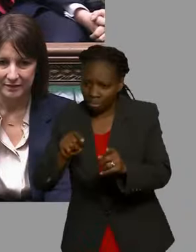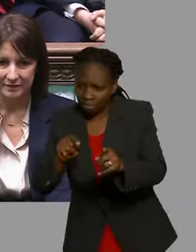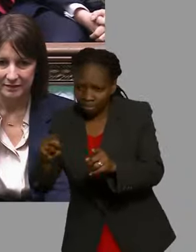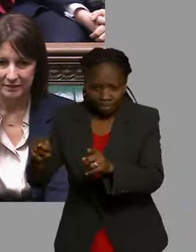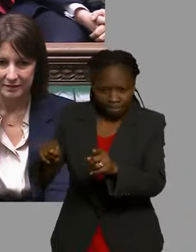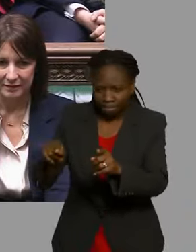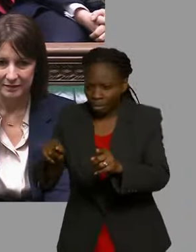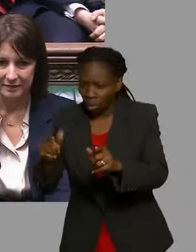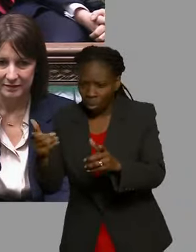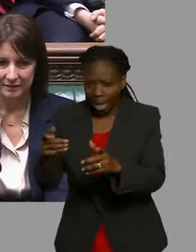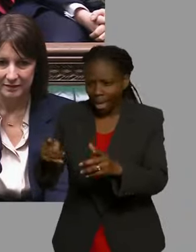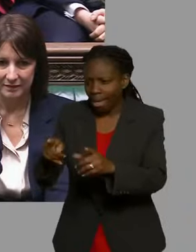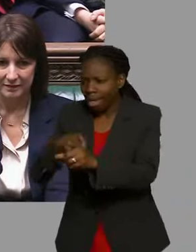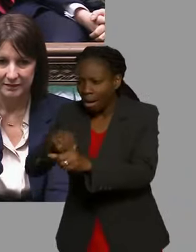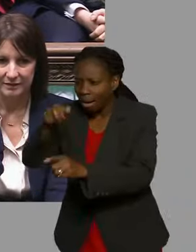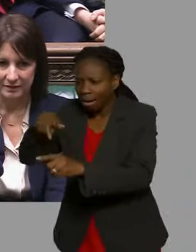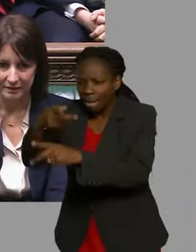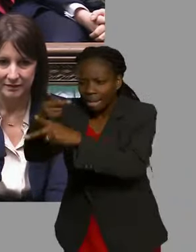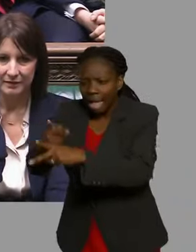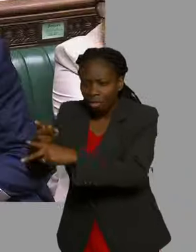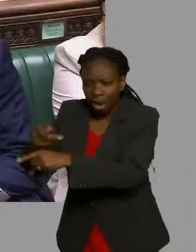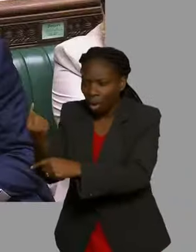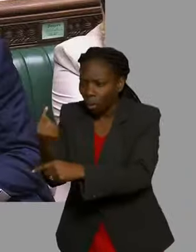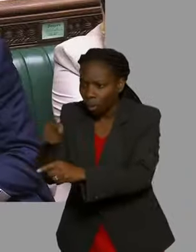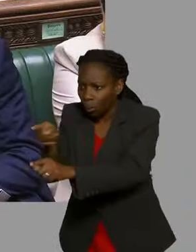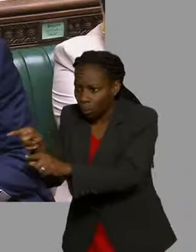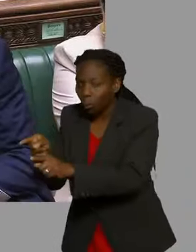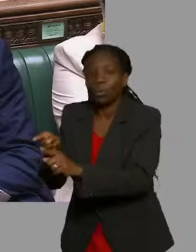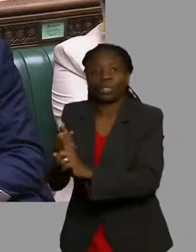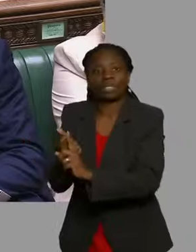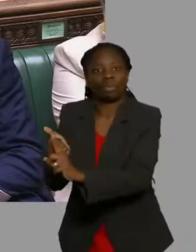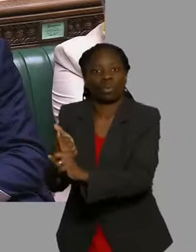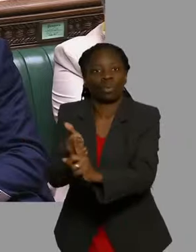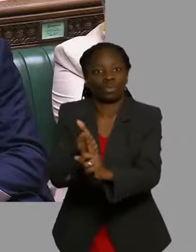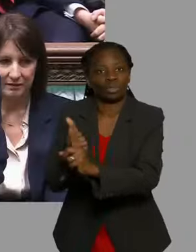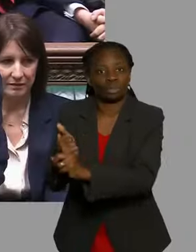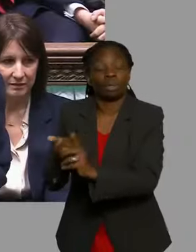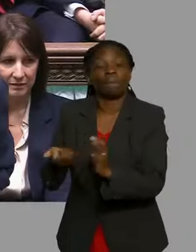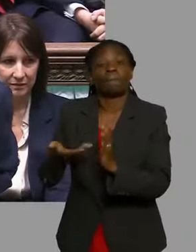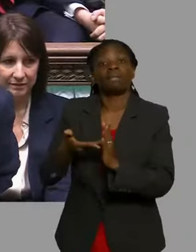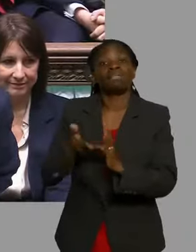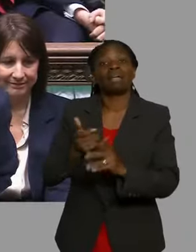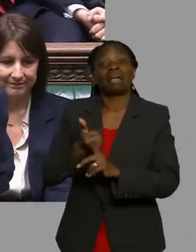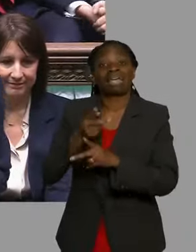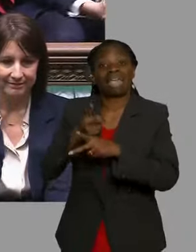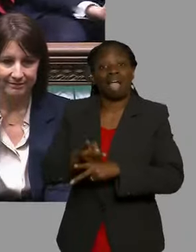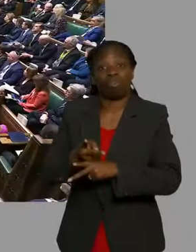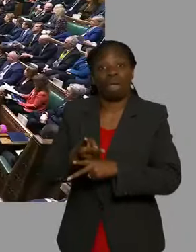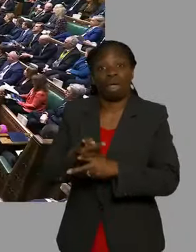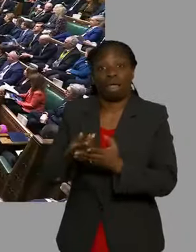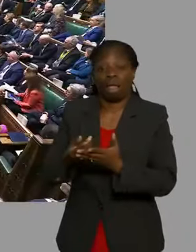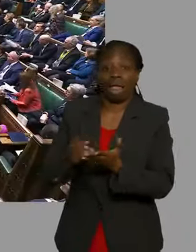we boosted the carers allowance in the budget, but I agree with him in relation to these young carers.